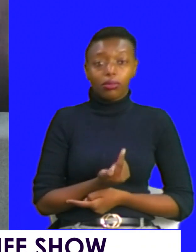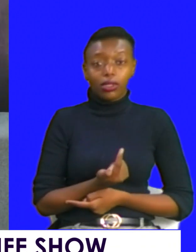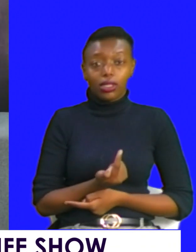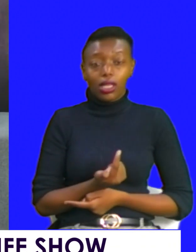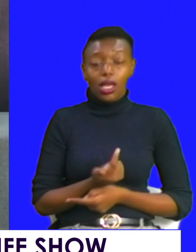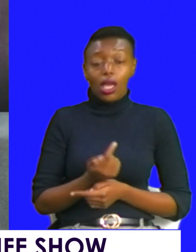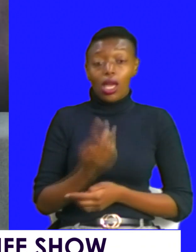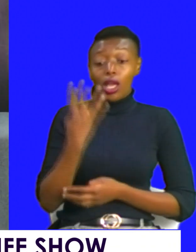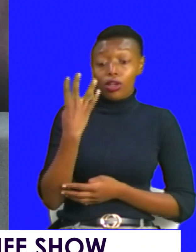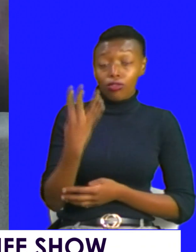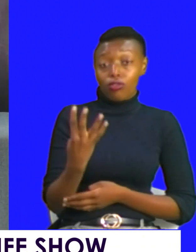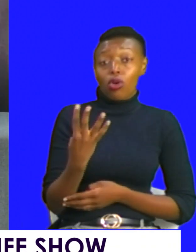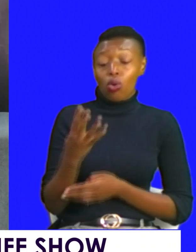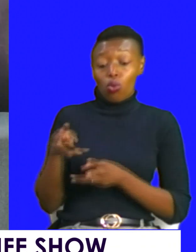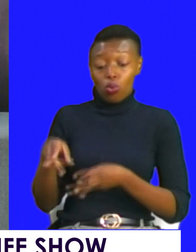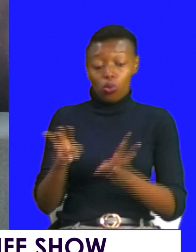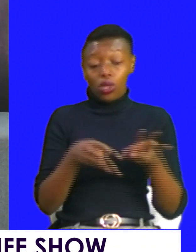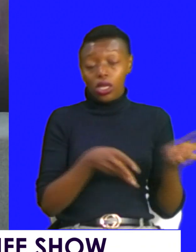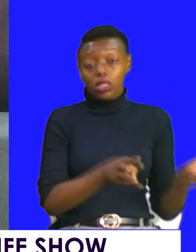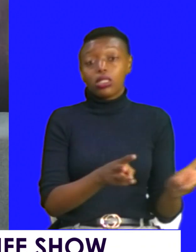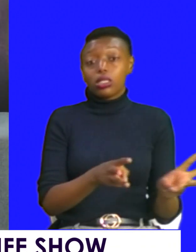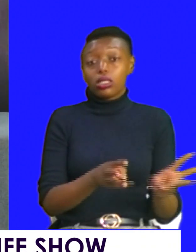4 parts. Right. Okay. So we talk about